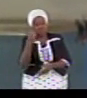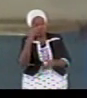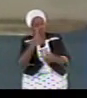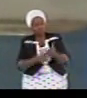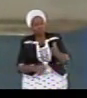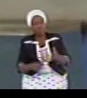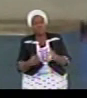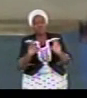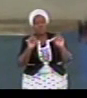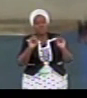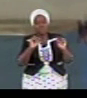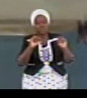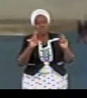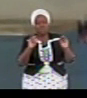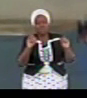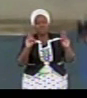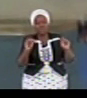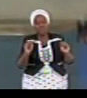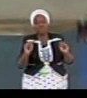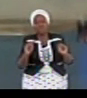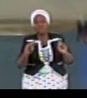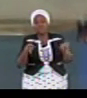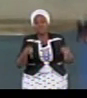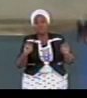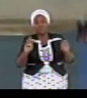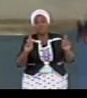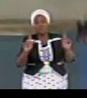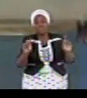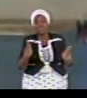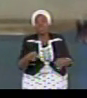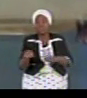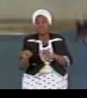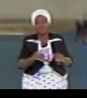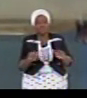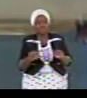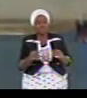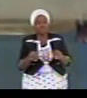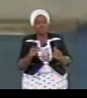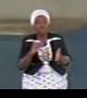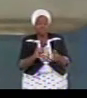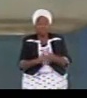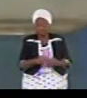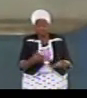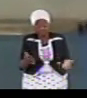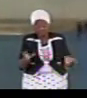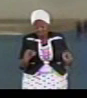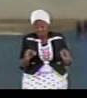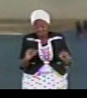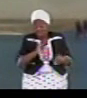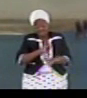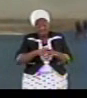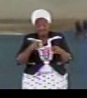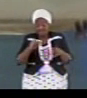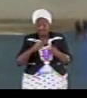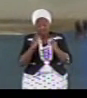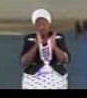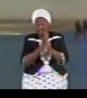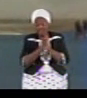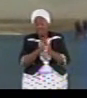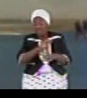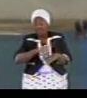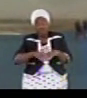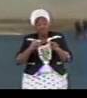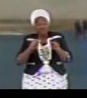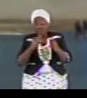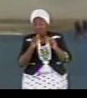And he said, no, I don't need to watch. I don't need to pray any special prayer. I've always